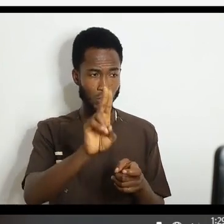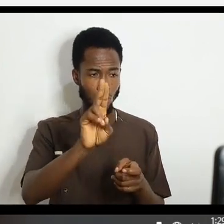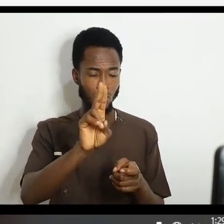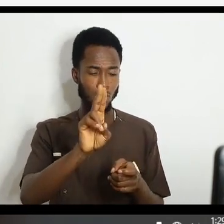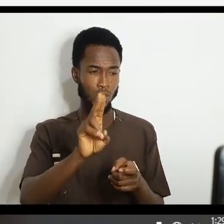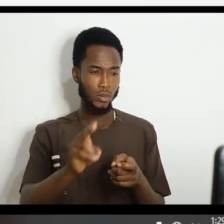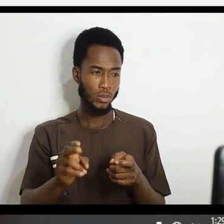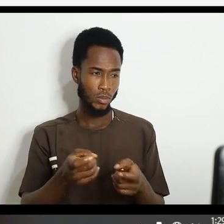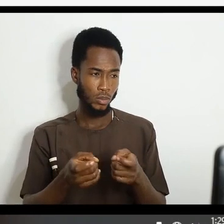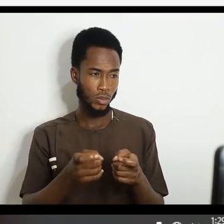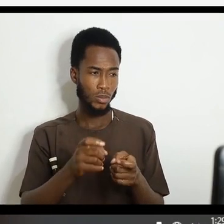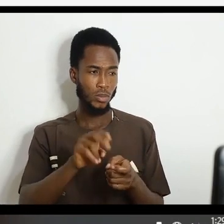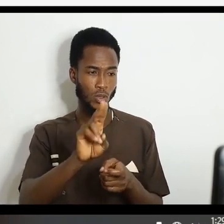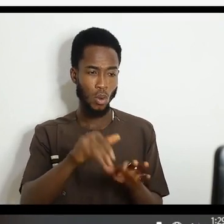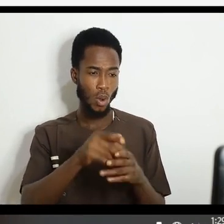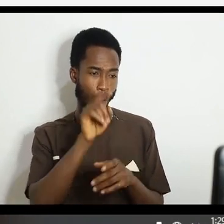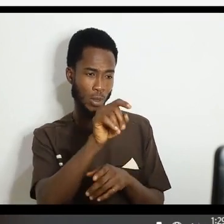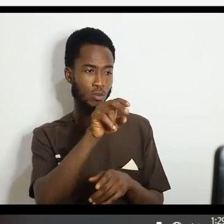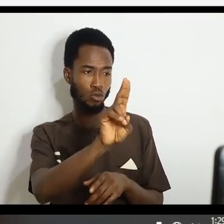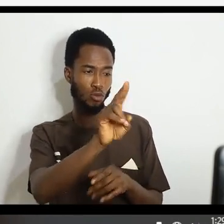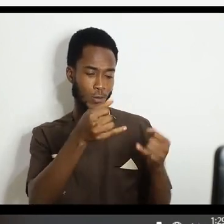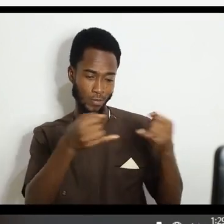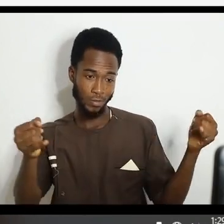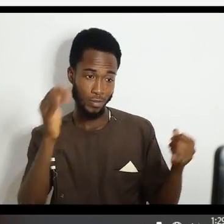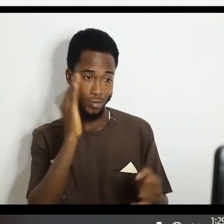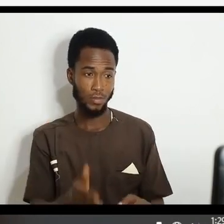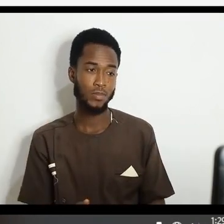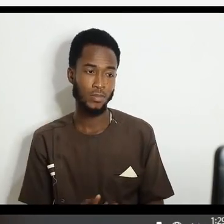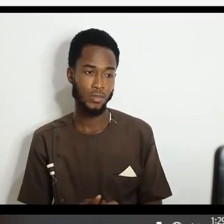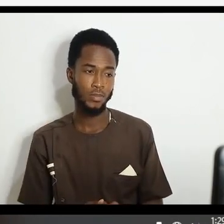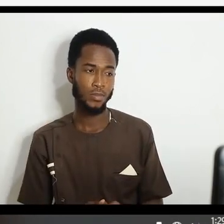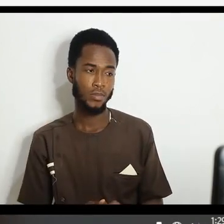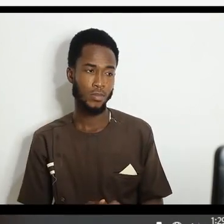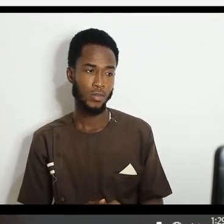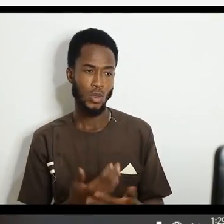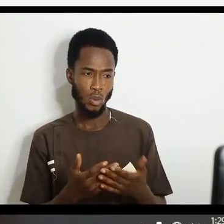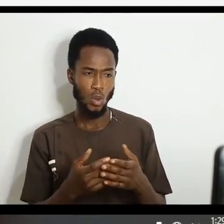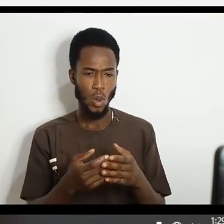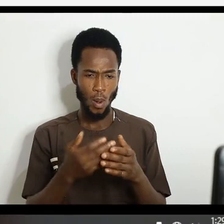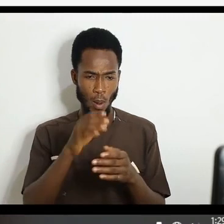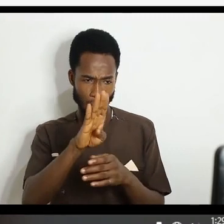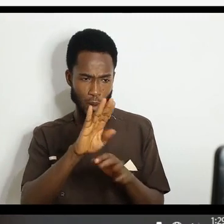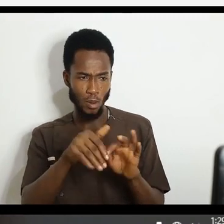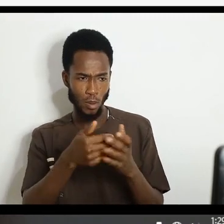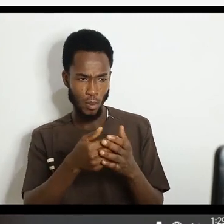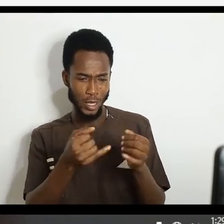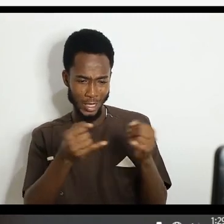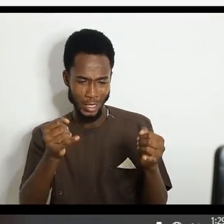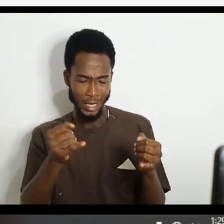by clicking U underline and clicking the bold, and it's